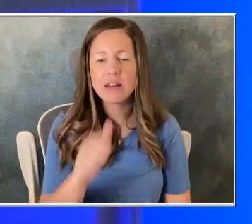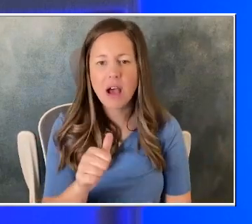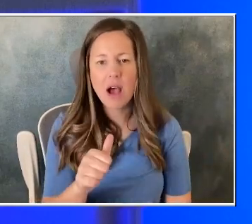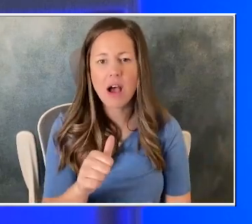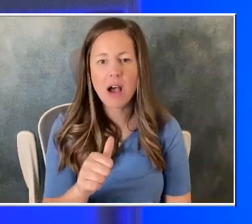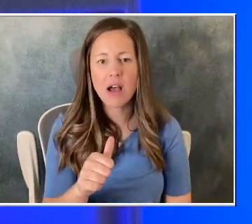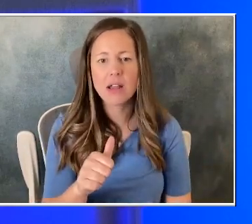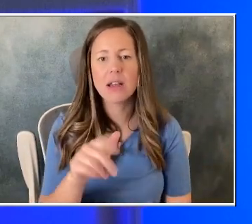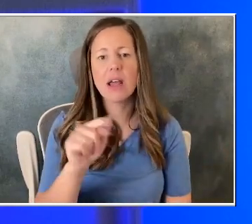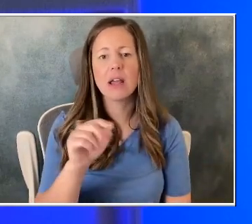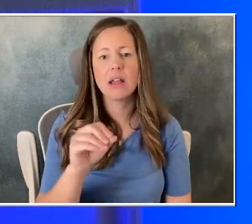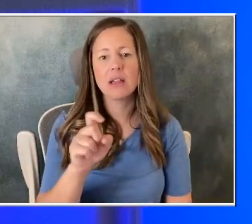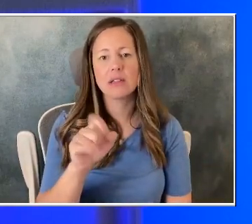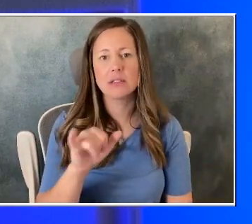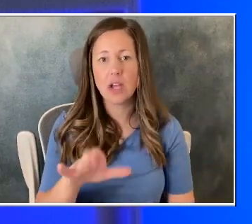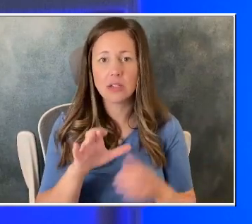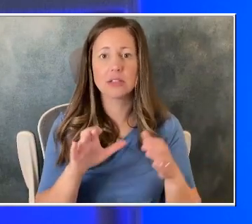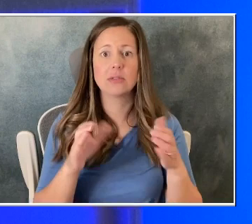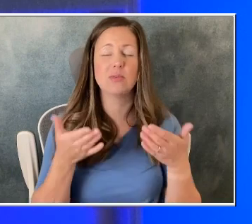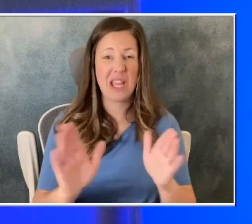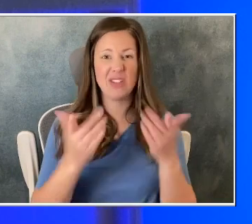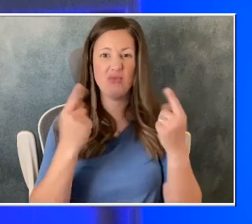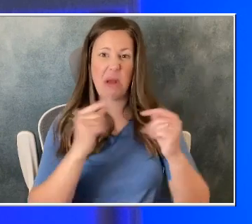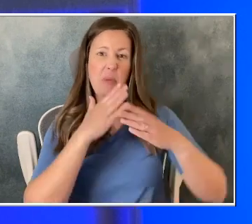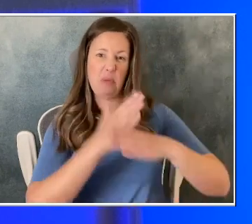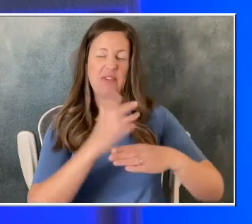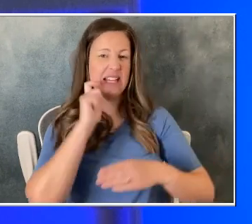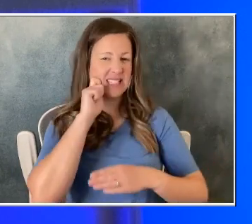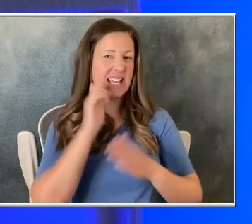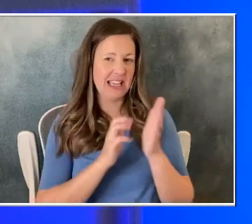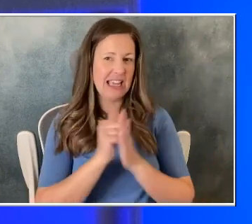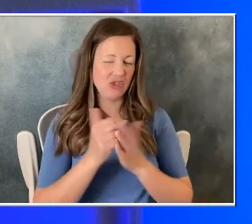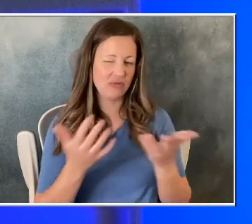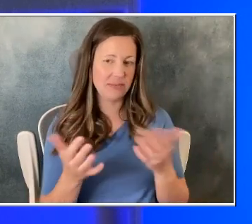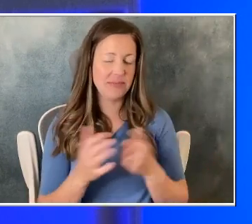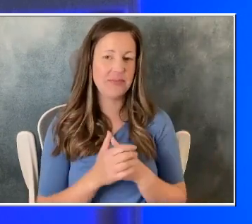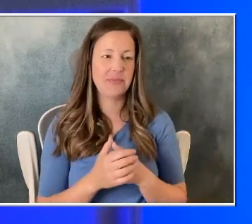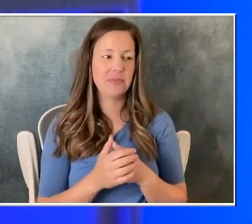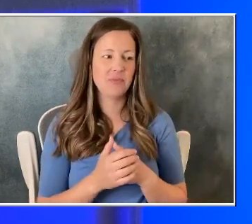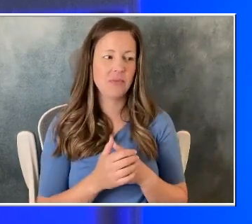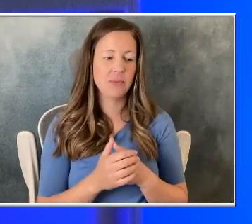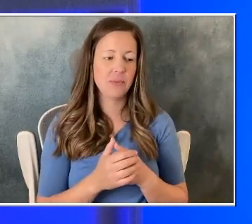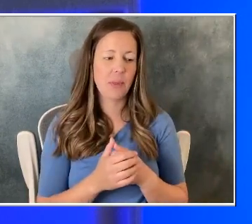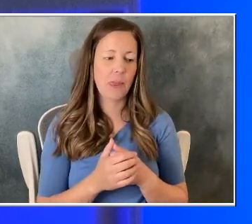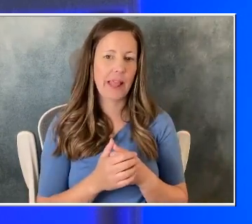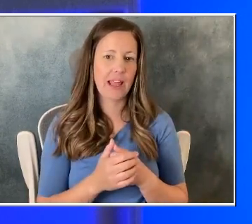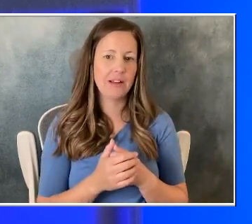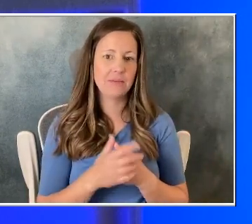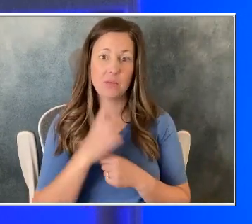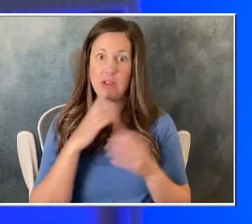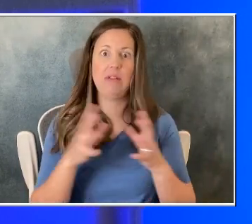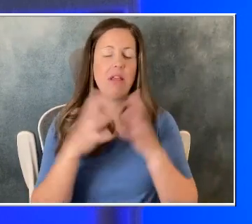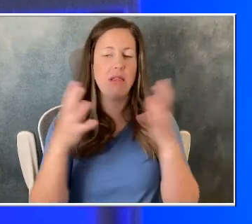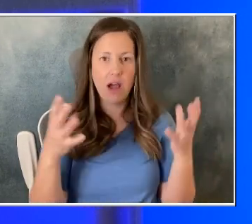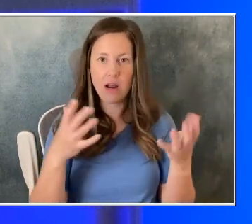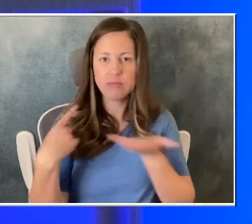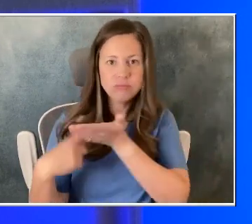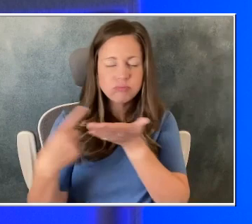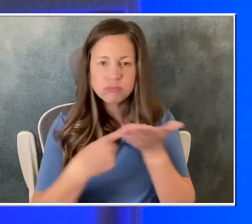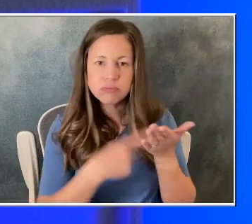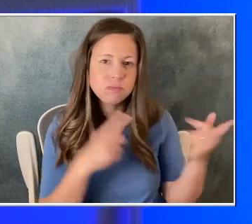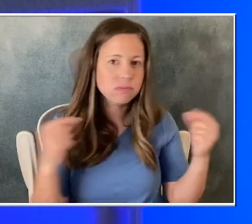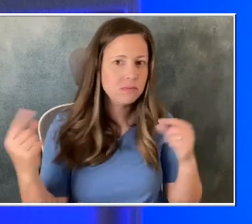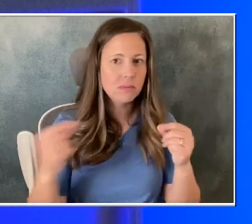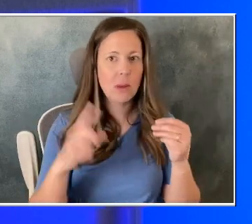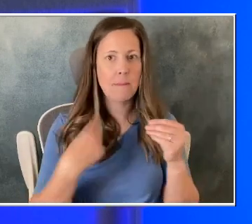non-toxic ways to try to prevent skin cancer. I will say there's a lot of buzz about that. Something, for